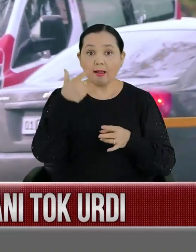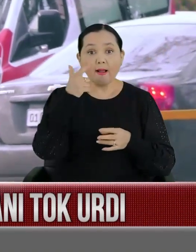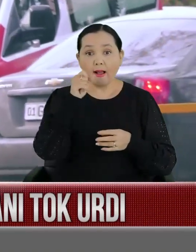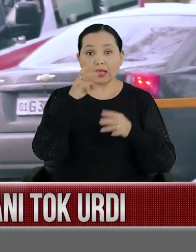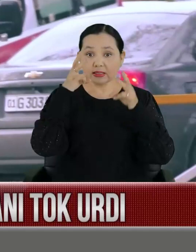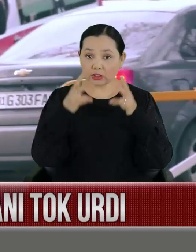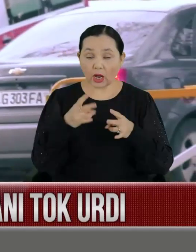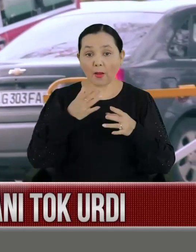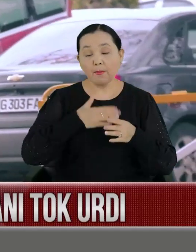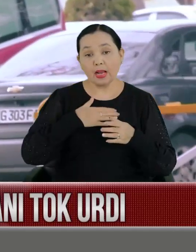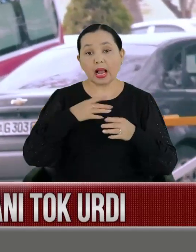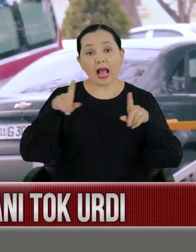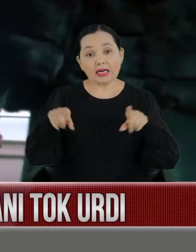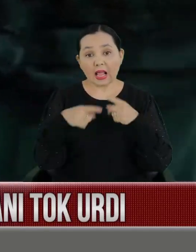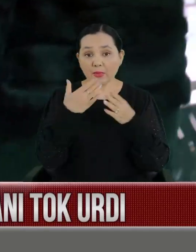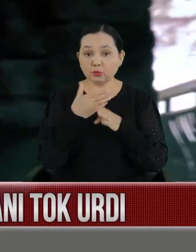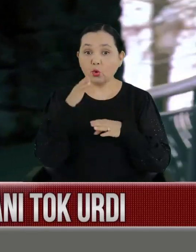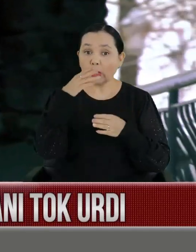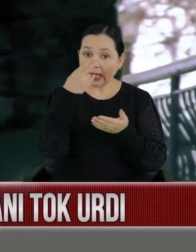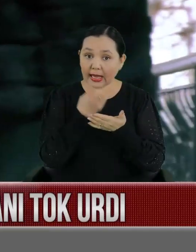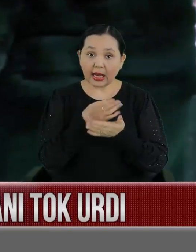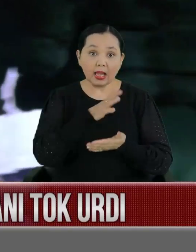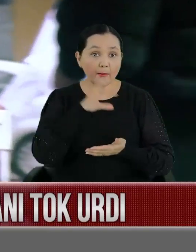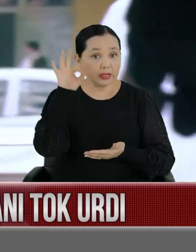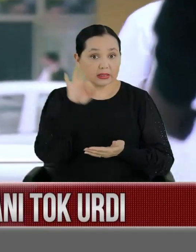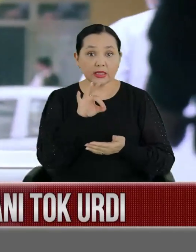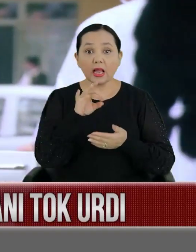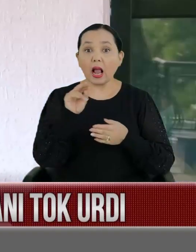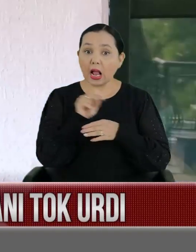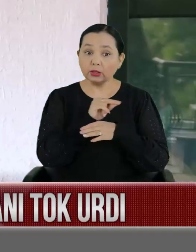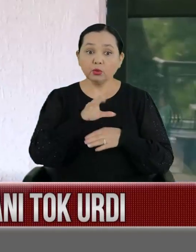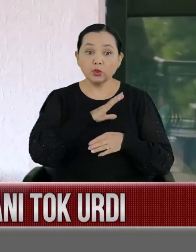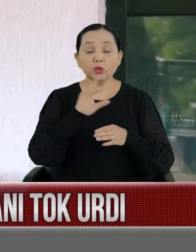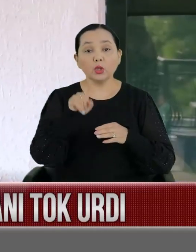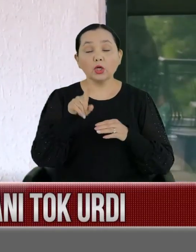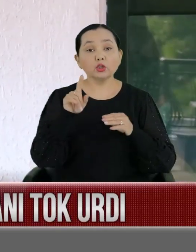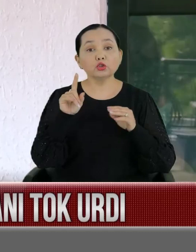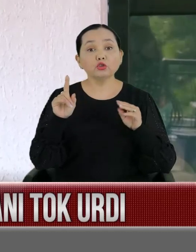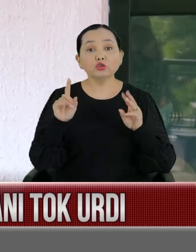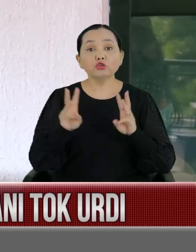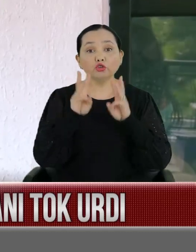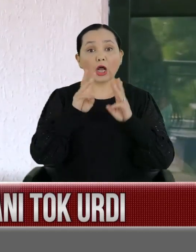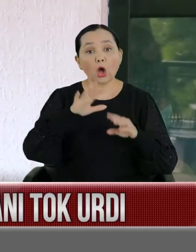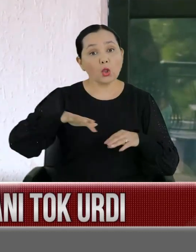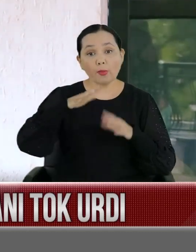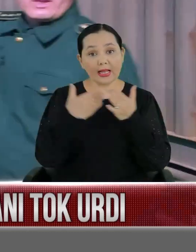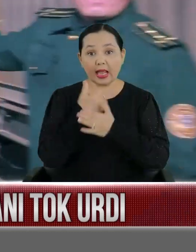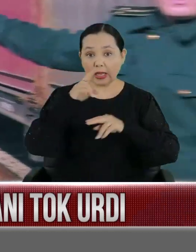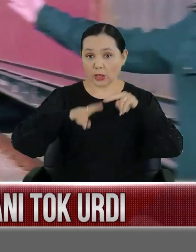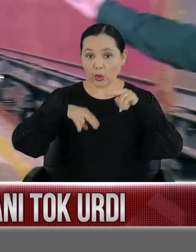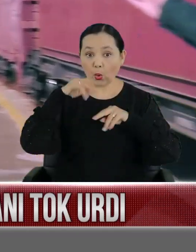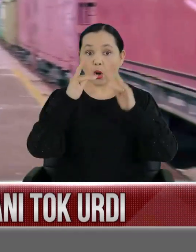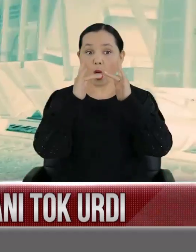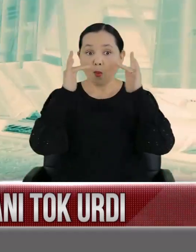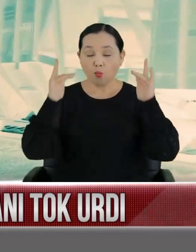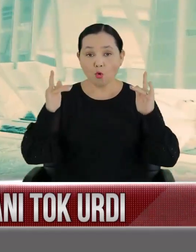zaharlanish tashxisi bilan bizga reanimatsiya bo'limiga kelgan zahot gospitalizatsiya qilindi. Qulquch jarohatining maydoni juda ham katta bo'lib,